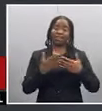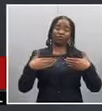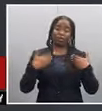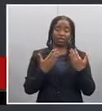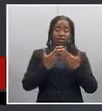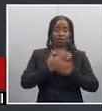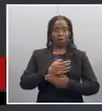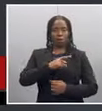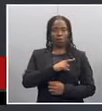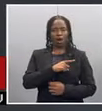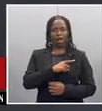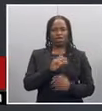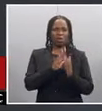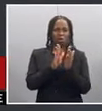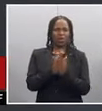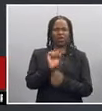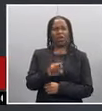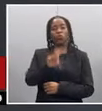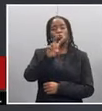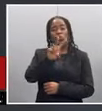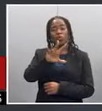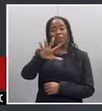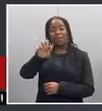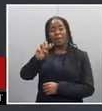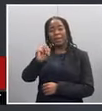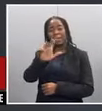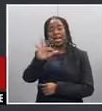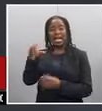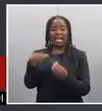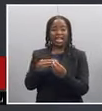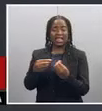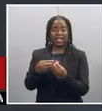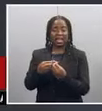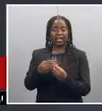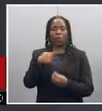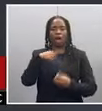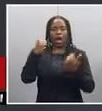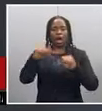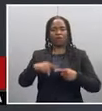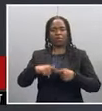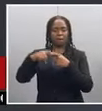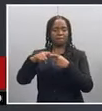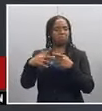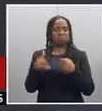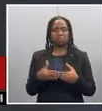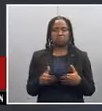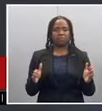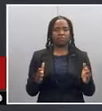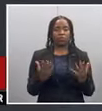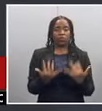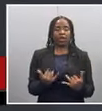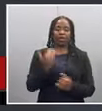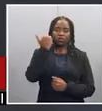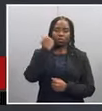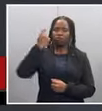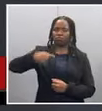have regained control of an estimated 250 million rand in assets that were frozen. Today, Judge Philip Loebscher